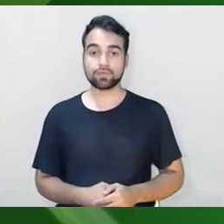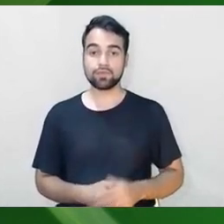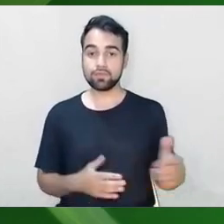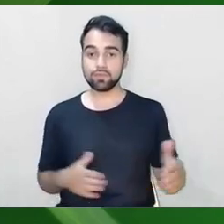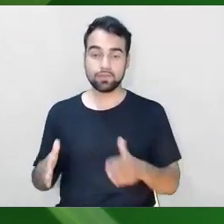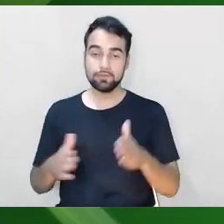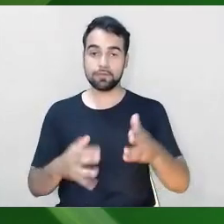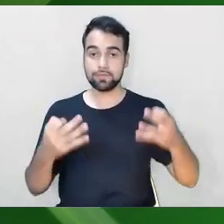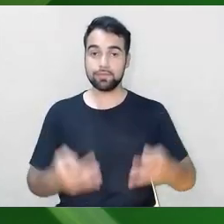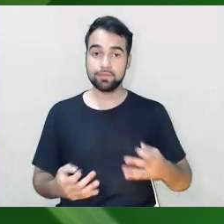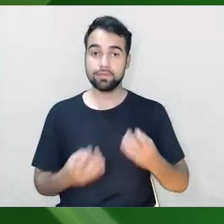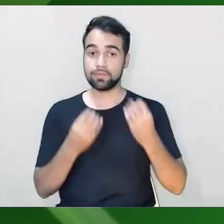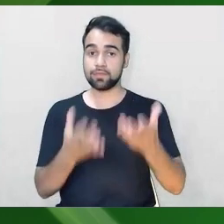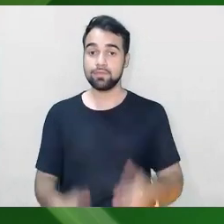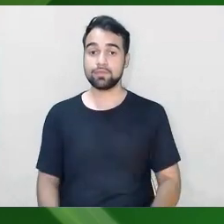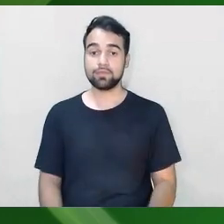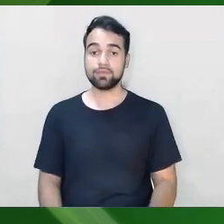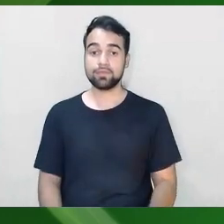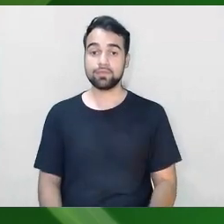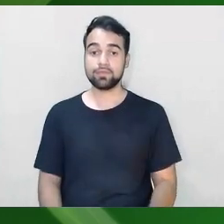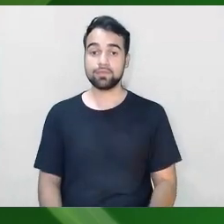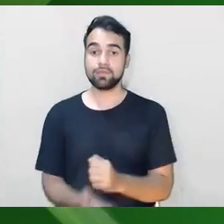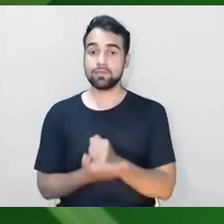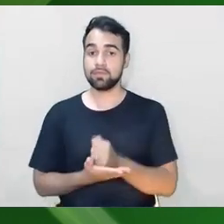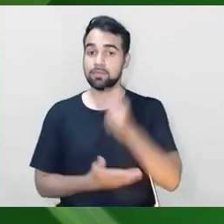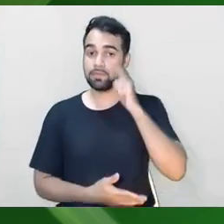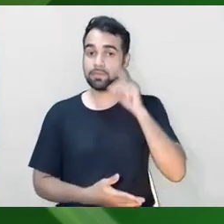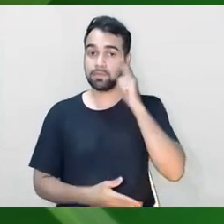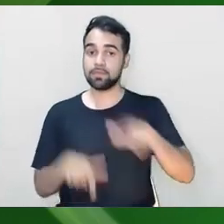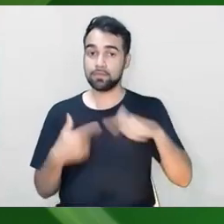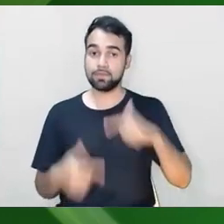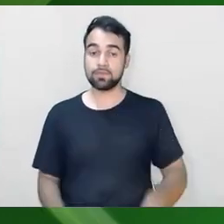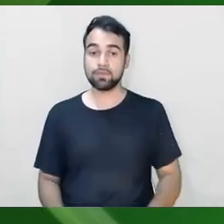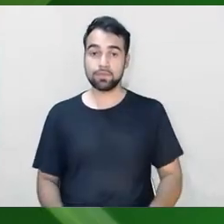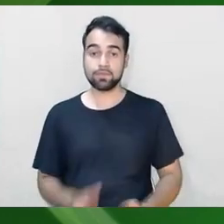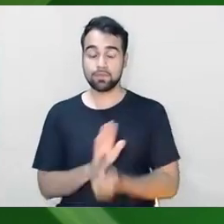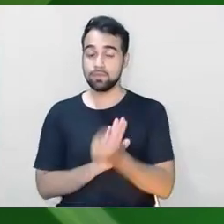this journey, this delivery brings operating gain.